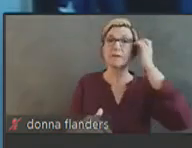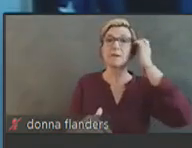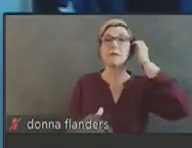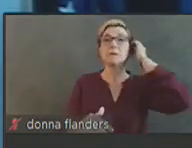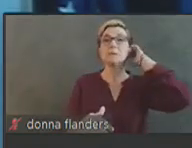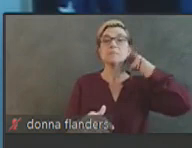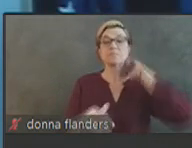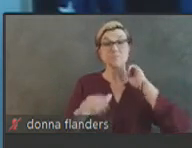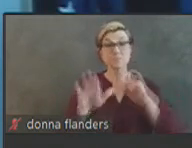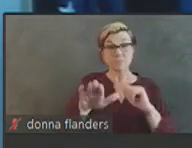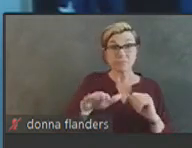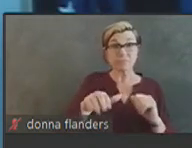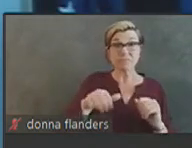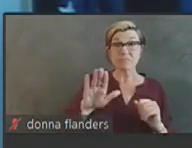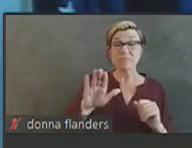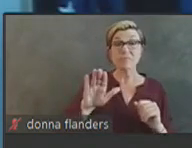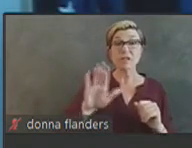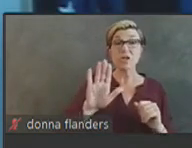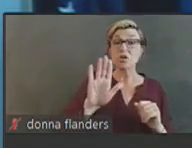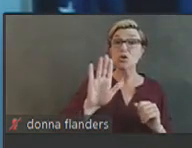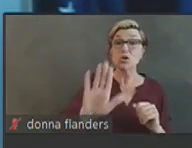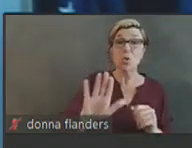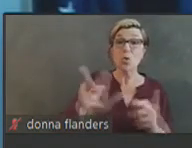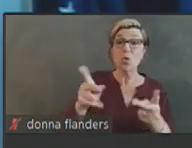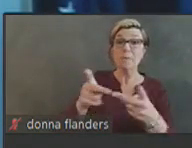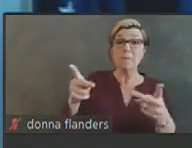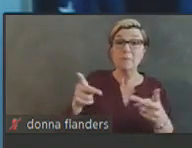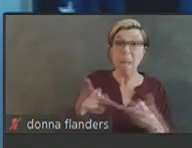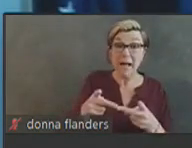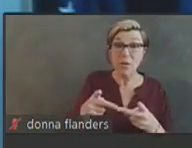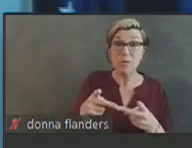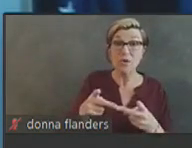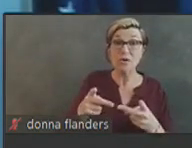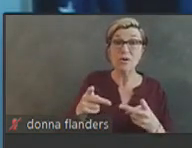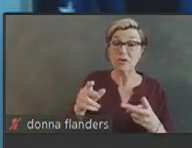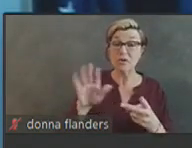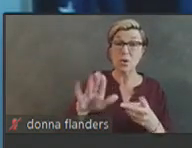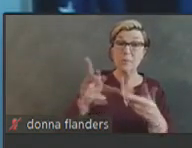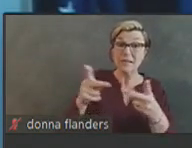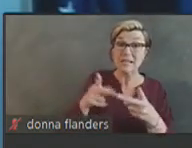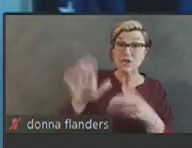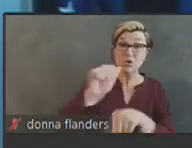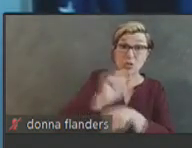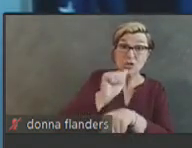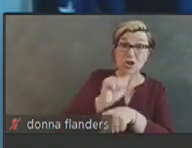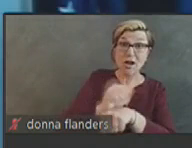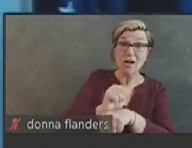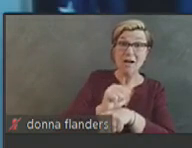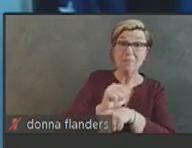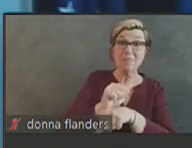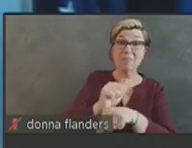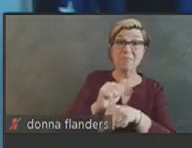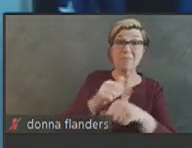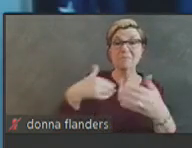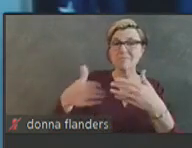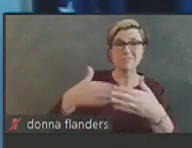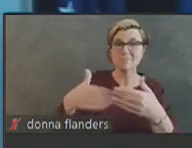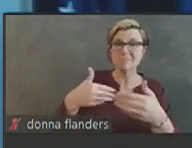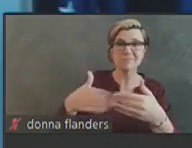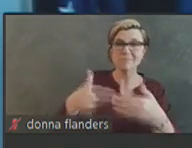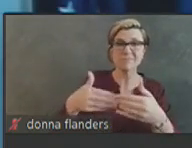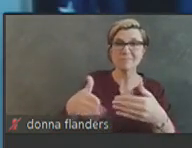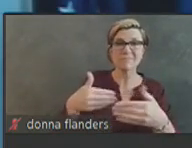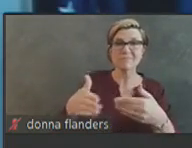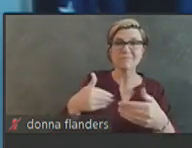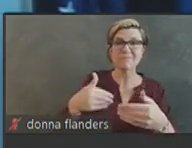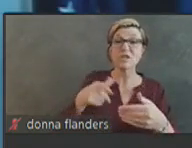power is the weakest form of influence. Influence has nothing to do with power or executive orders. Is that by